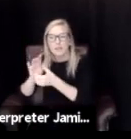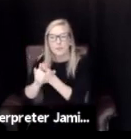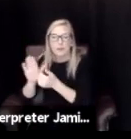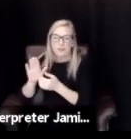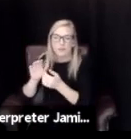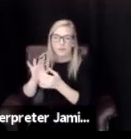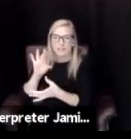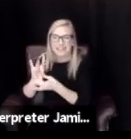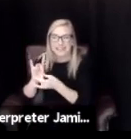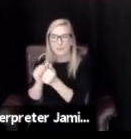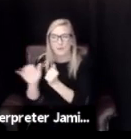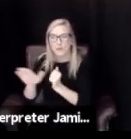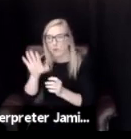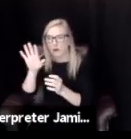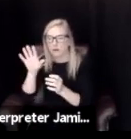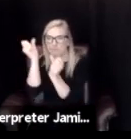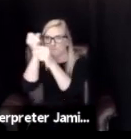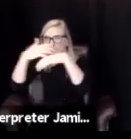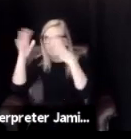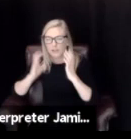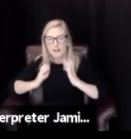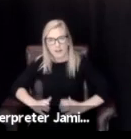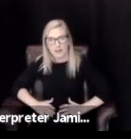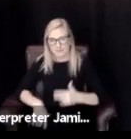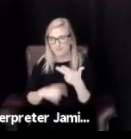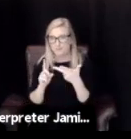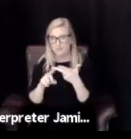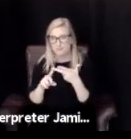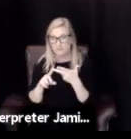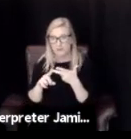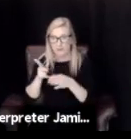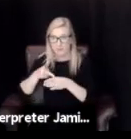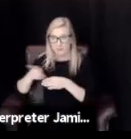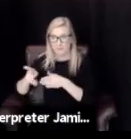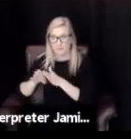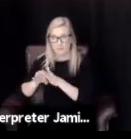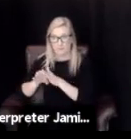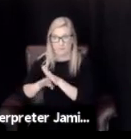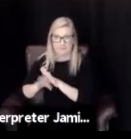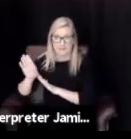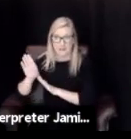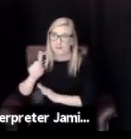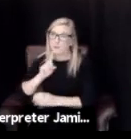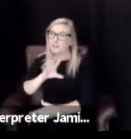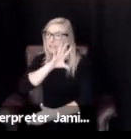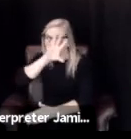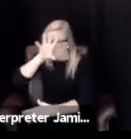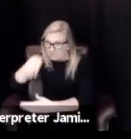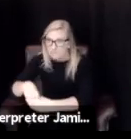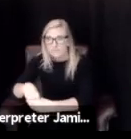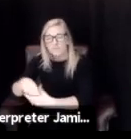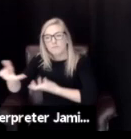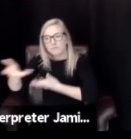client. And then some professional development to engage your client. Engage your